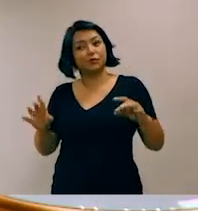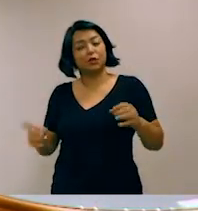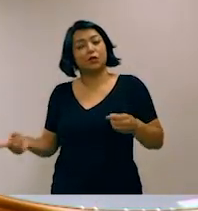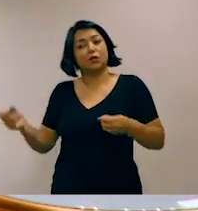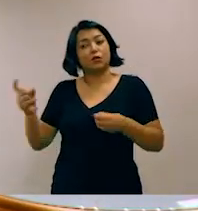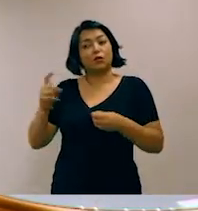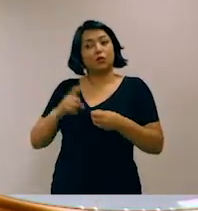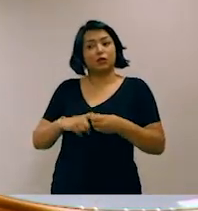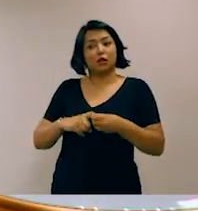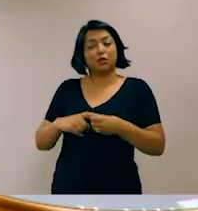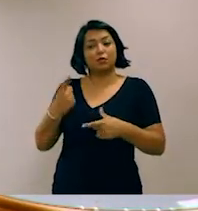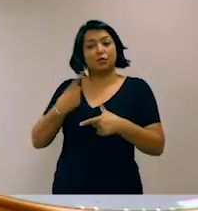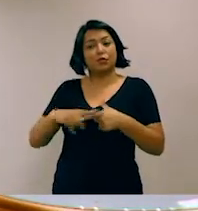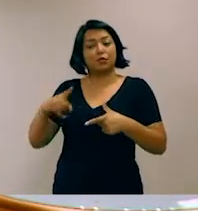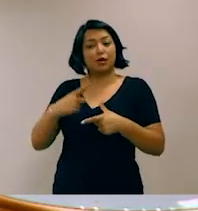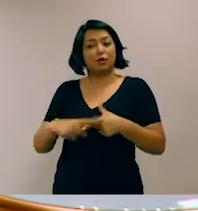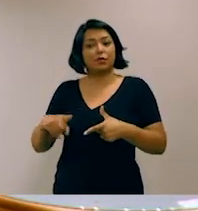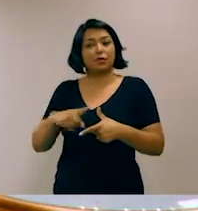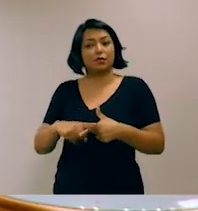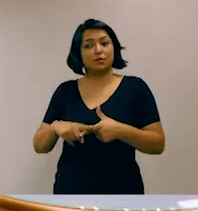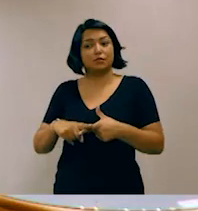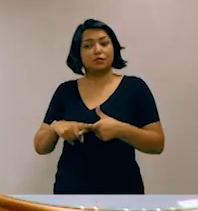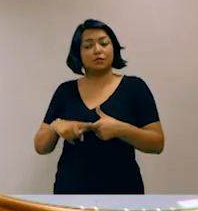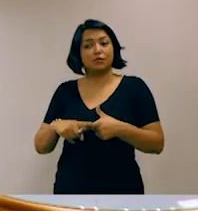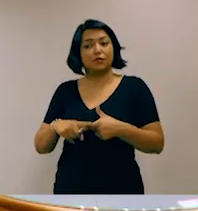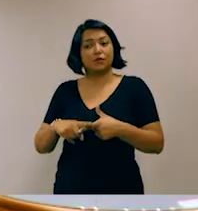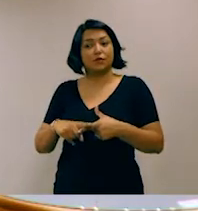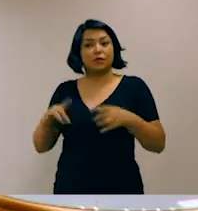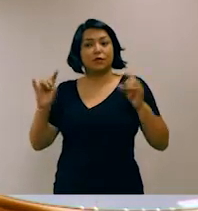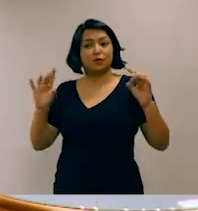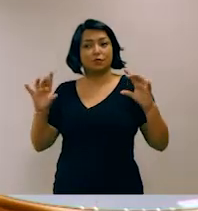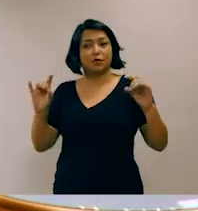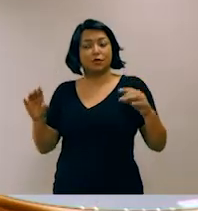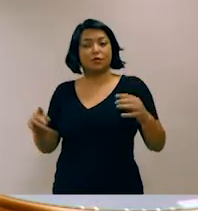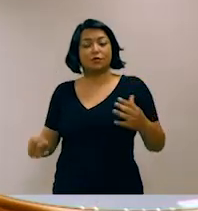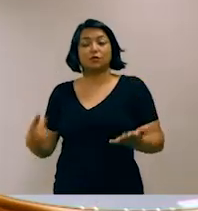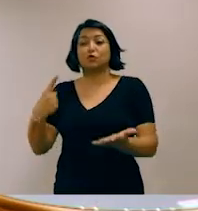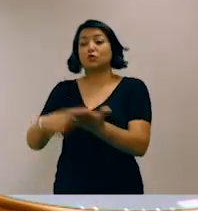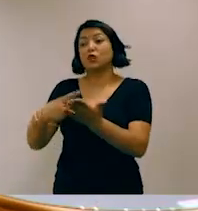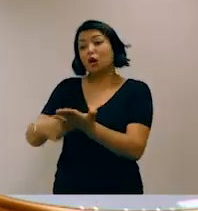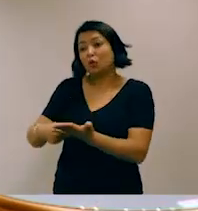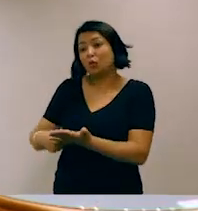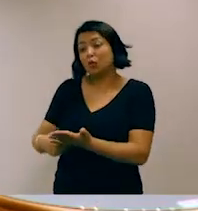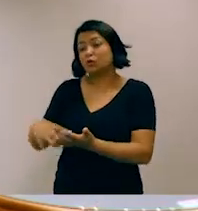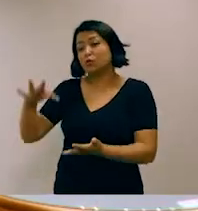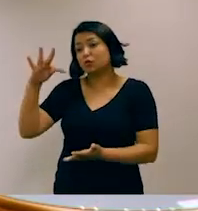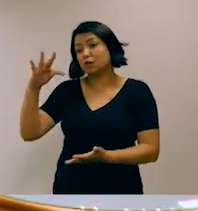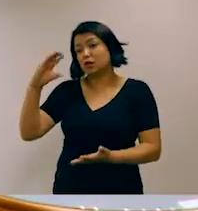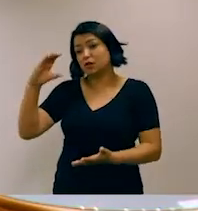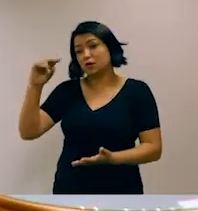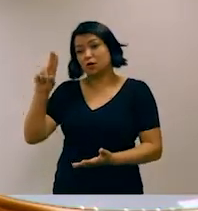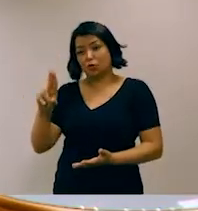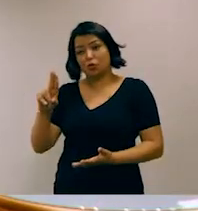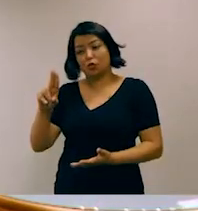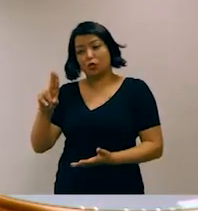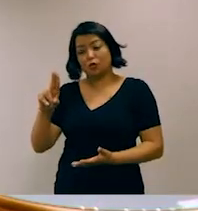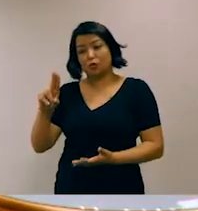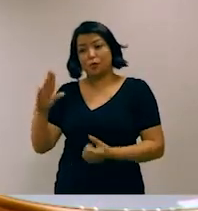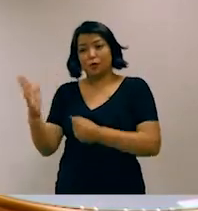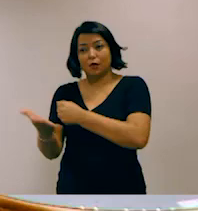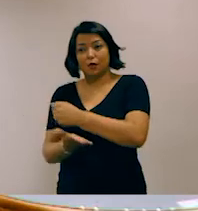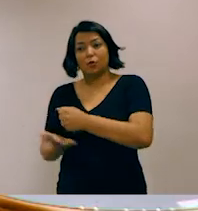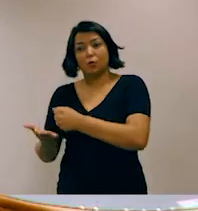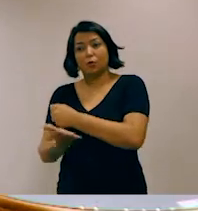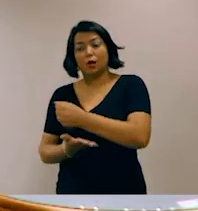really towards the problems that are specific of the rulings of TCU,